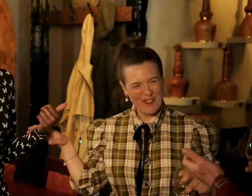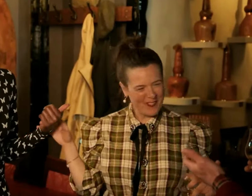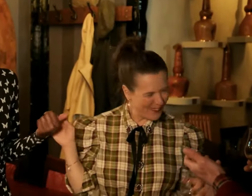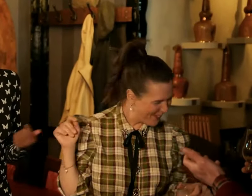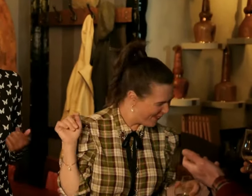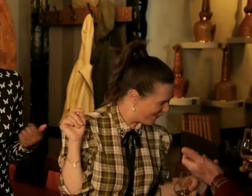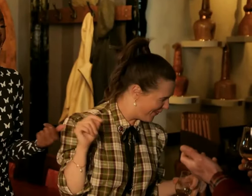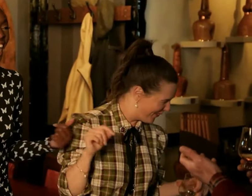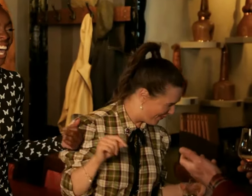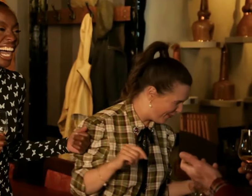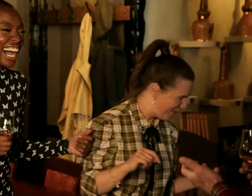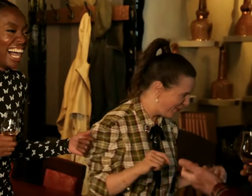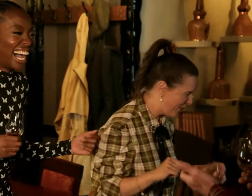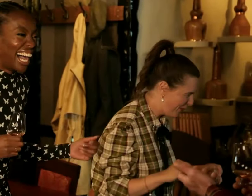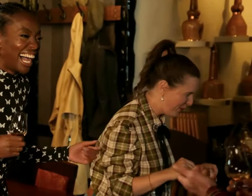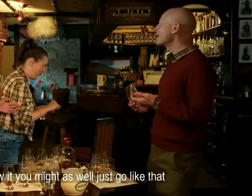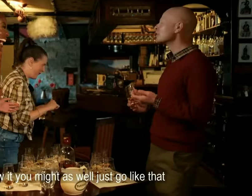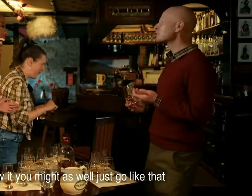yeah.